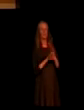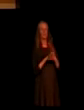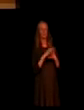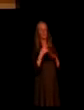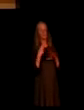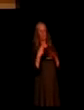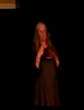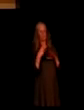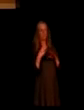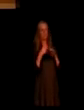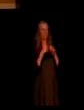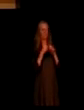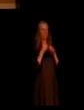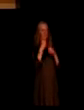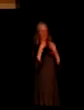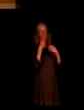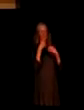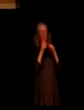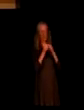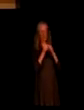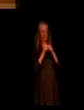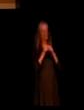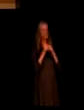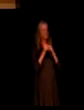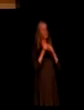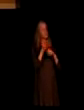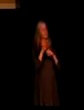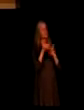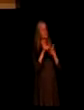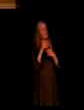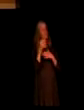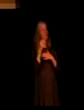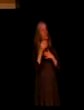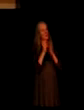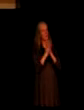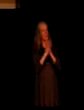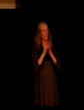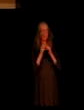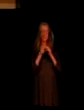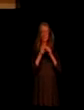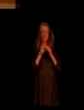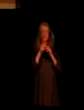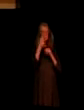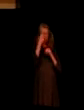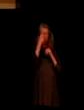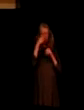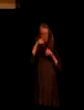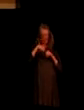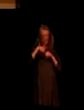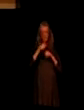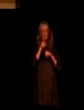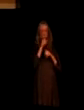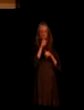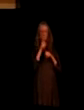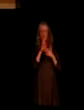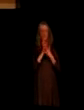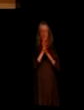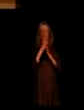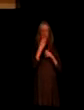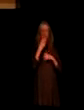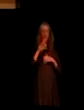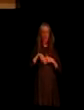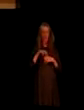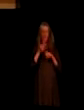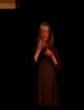him in Copenhagen in 2014. And I said, did you ever think this would get as hot as it did? He says, I had